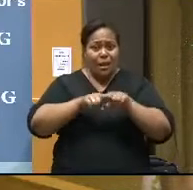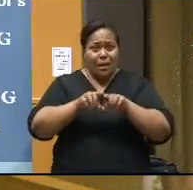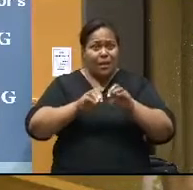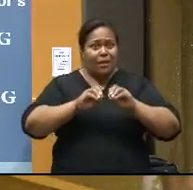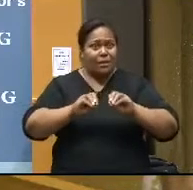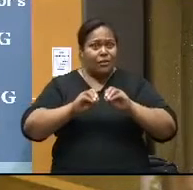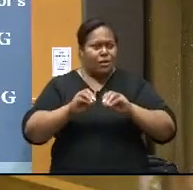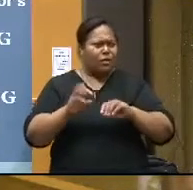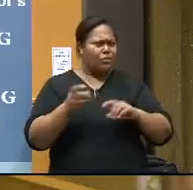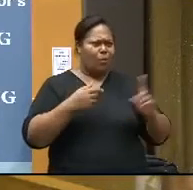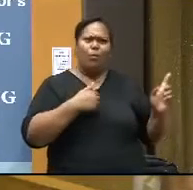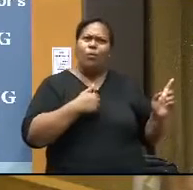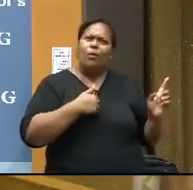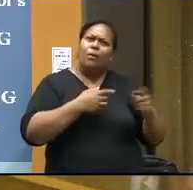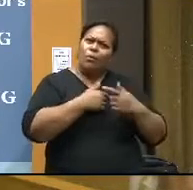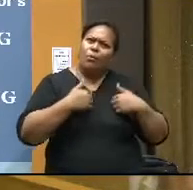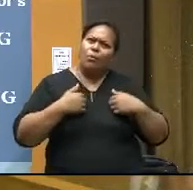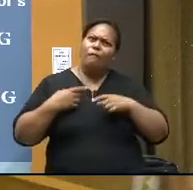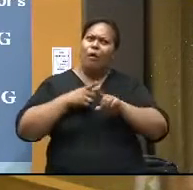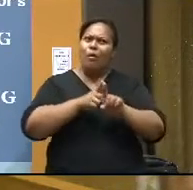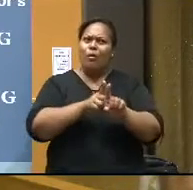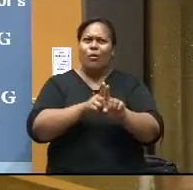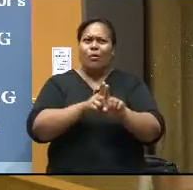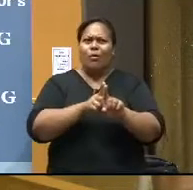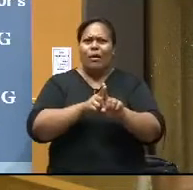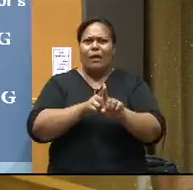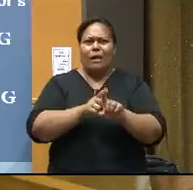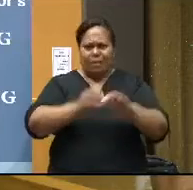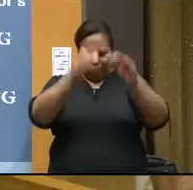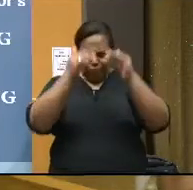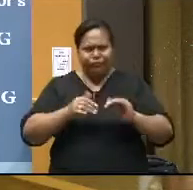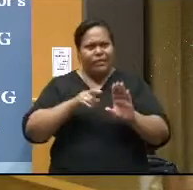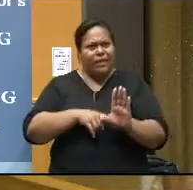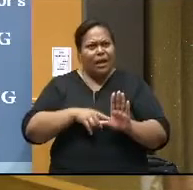We followed that the following year with Professor Vijay Kumar